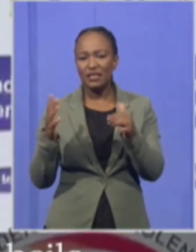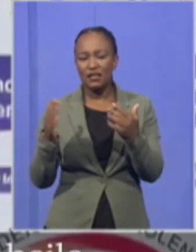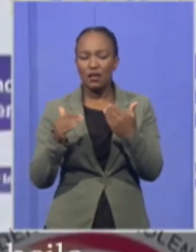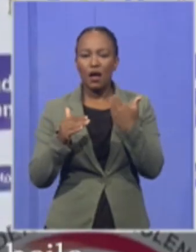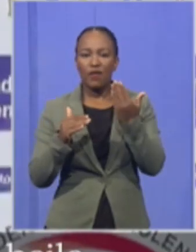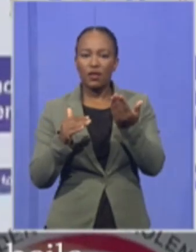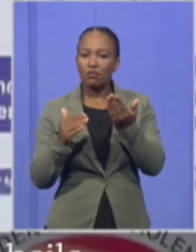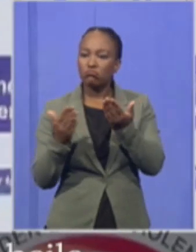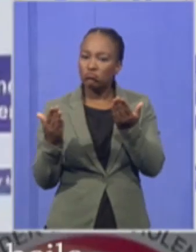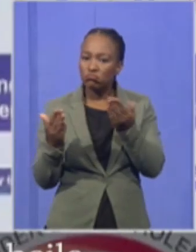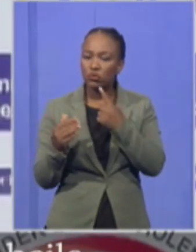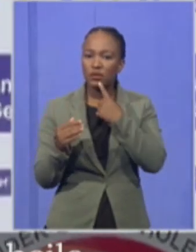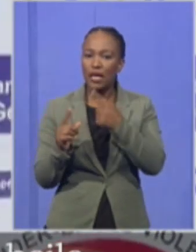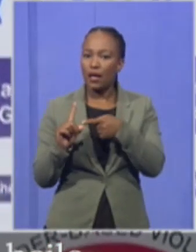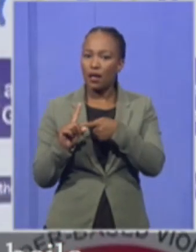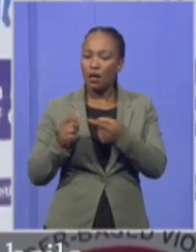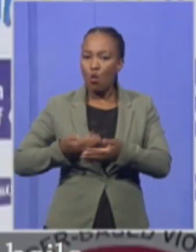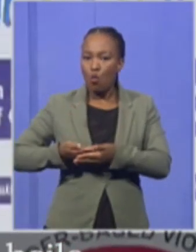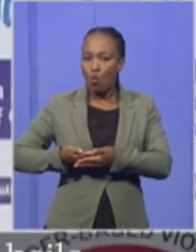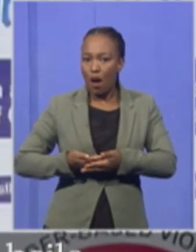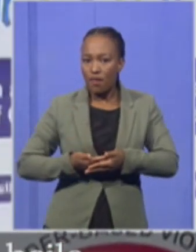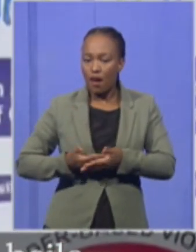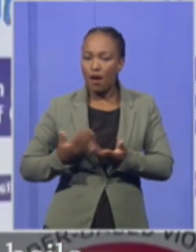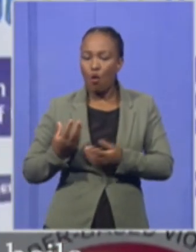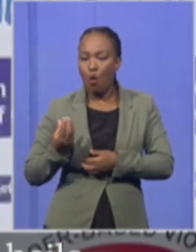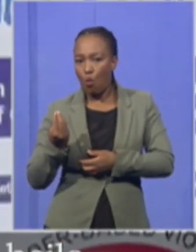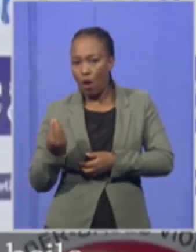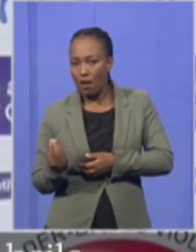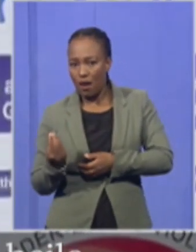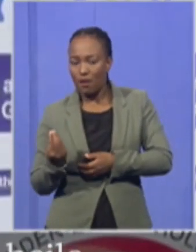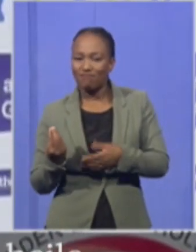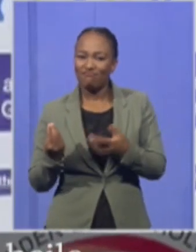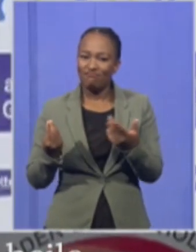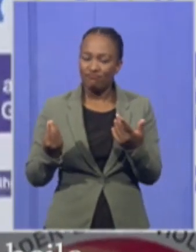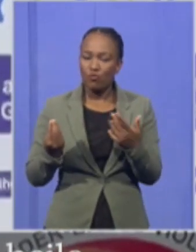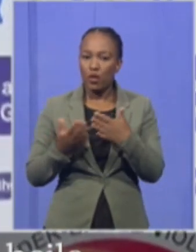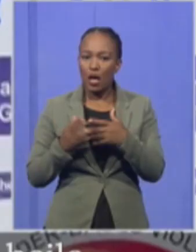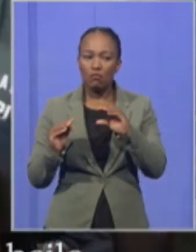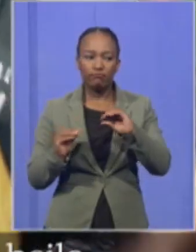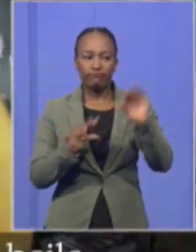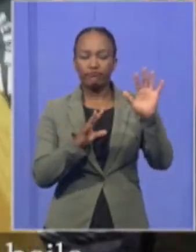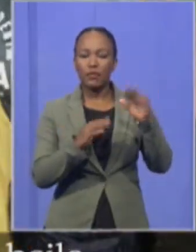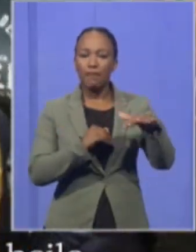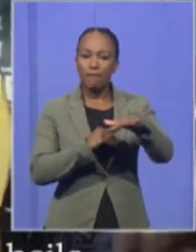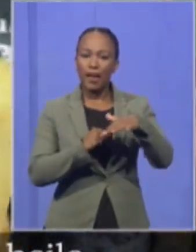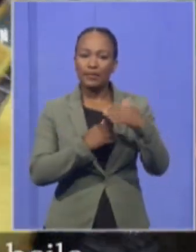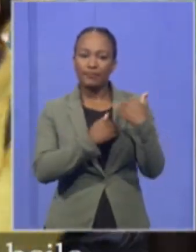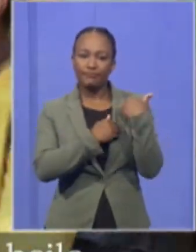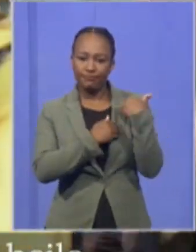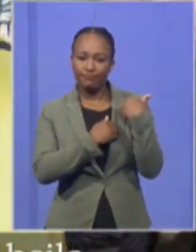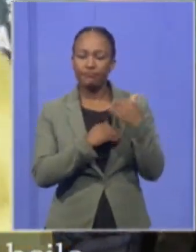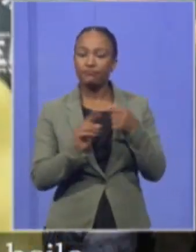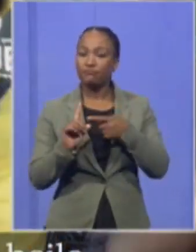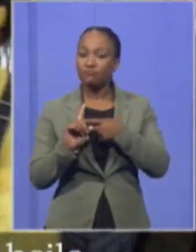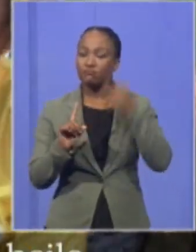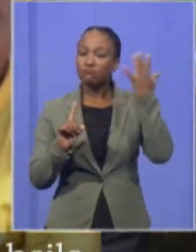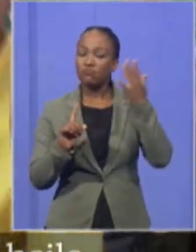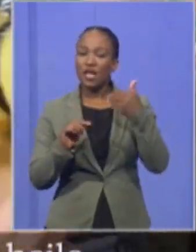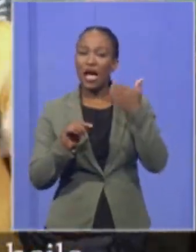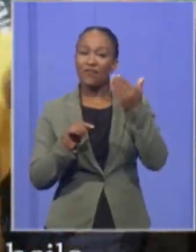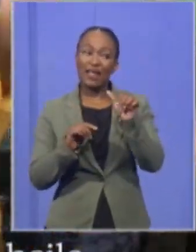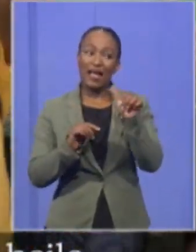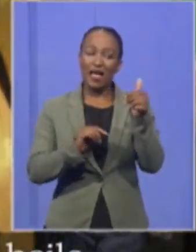bue hore na ngwana o hloka hore a isiwe sebakeng se leng hore se sireletsehile. Puo ya gagwe e tla morago ga tiragalo e